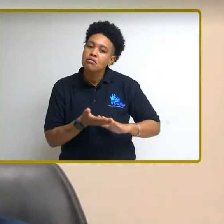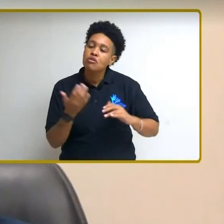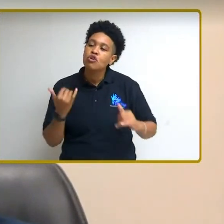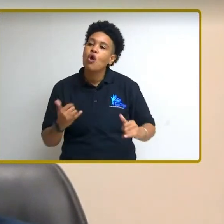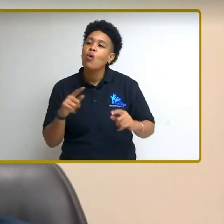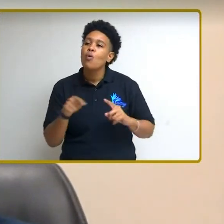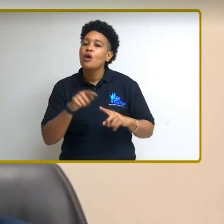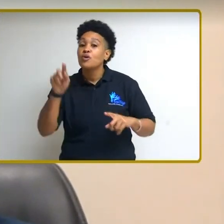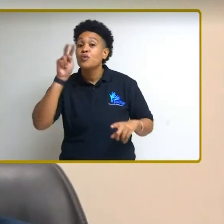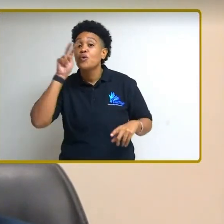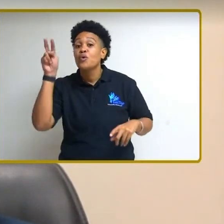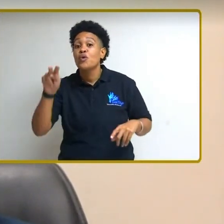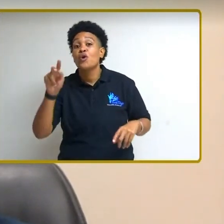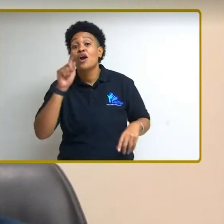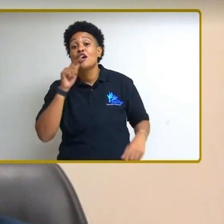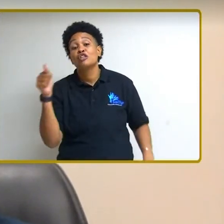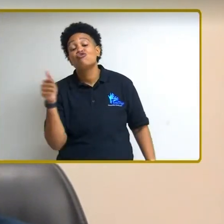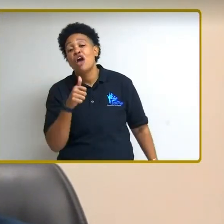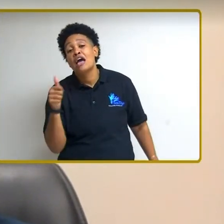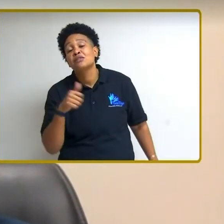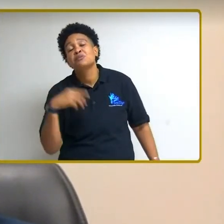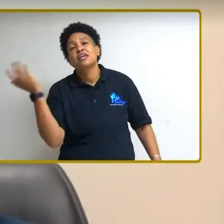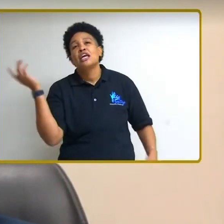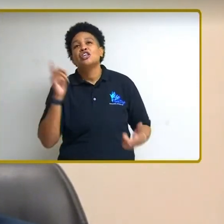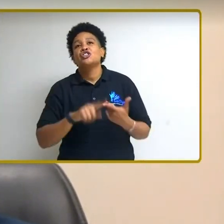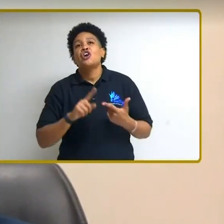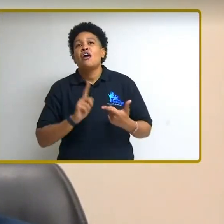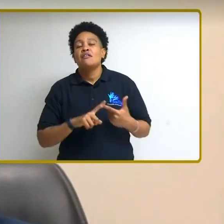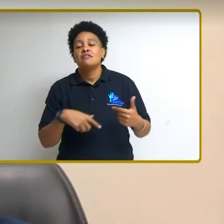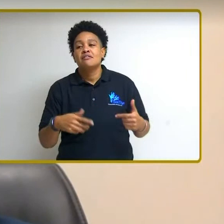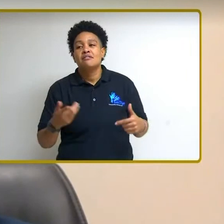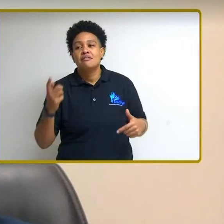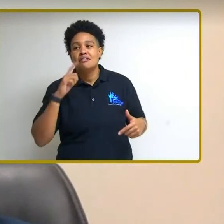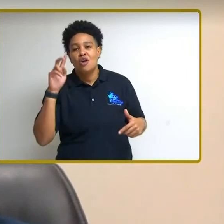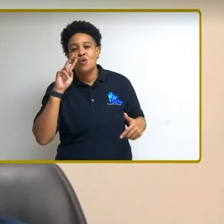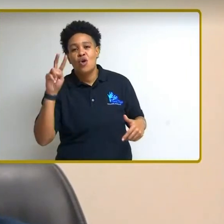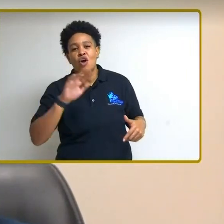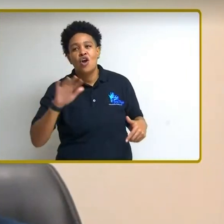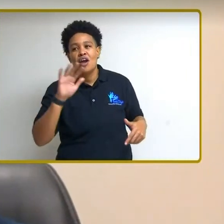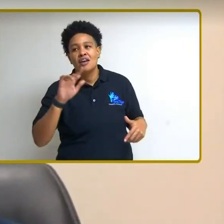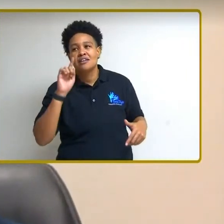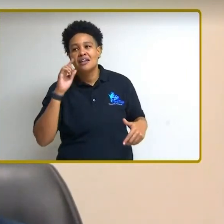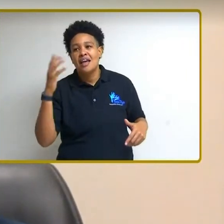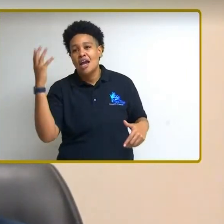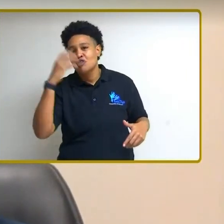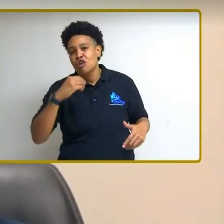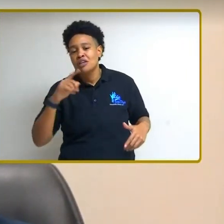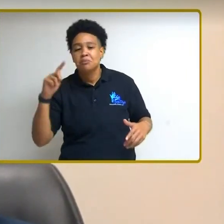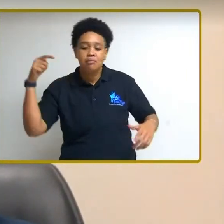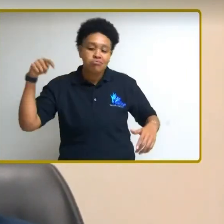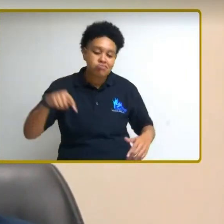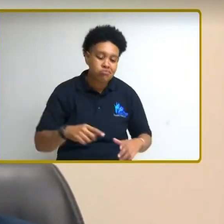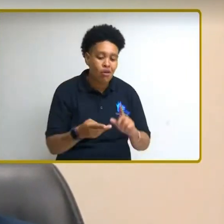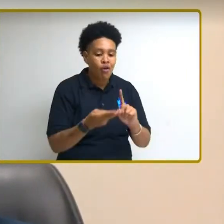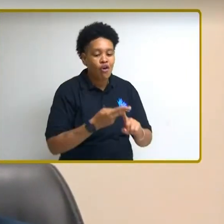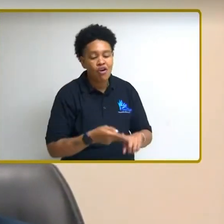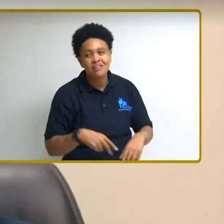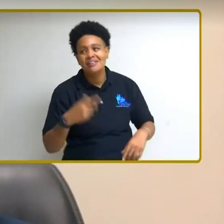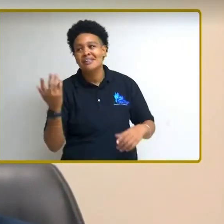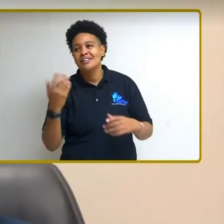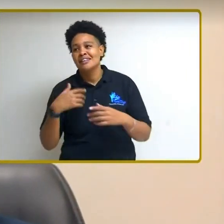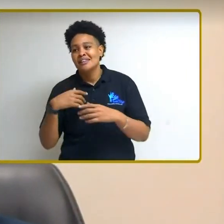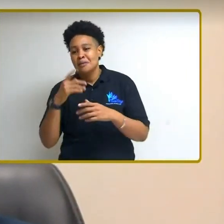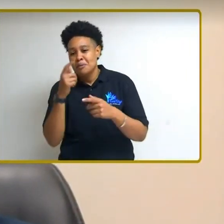When you look at transportation, you're going to be looking at the attractions as well, the